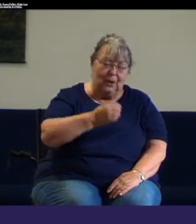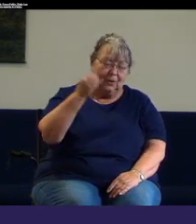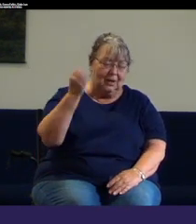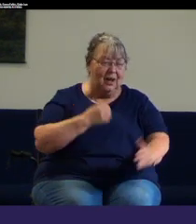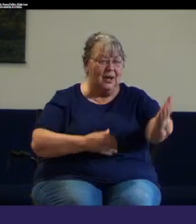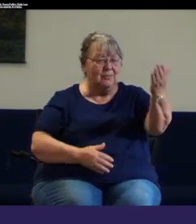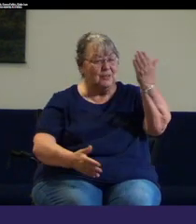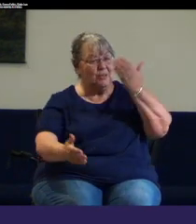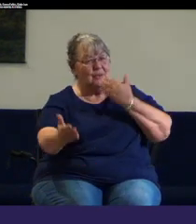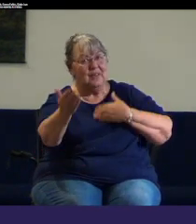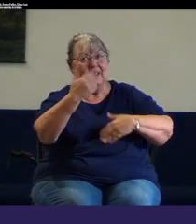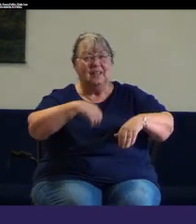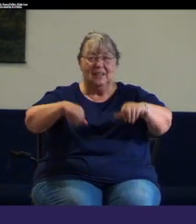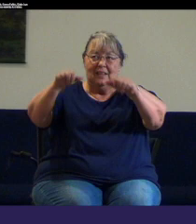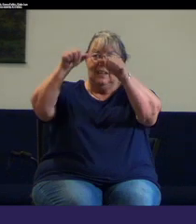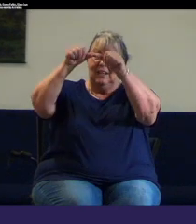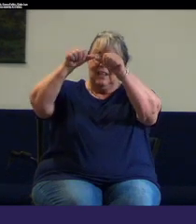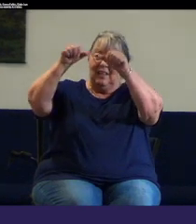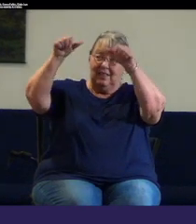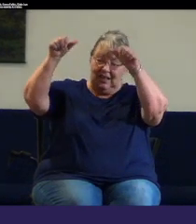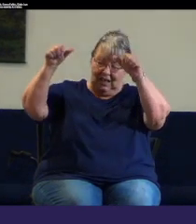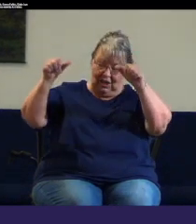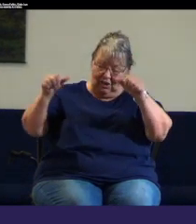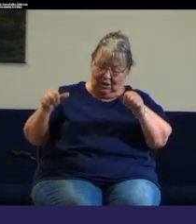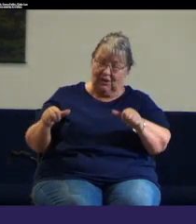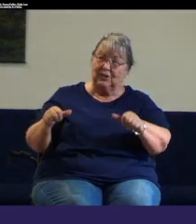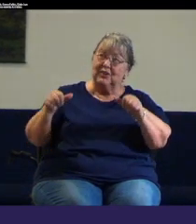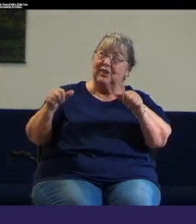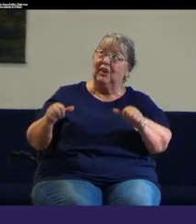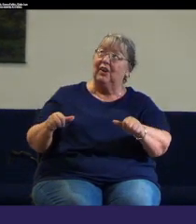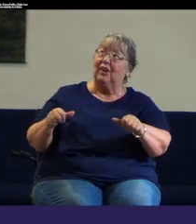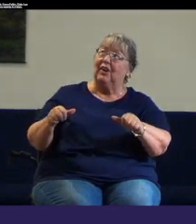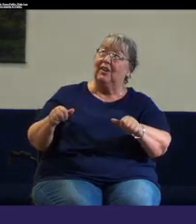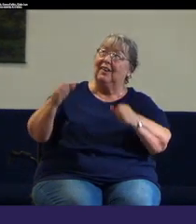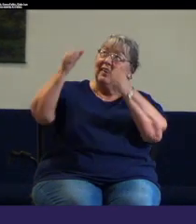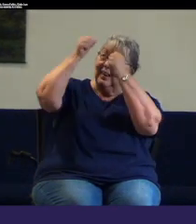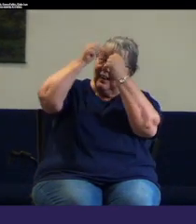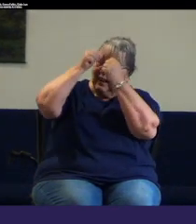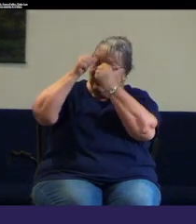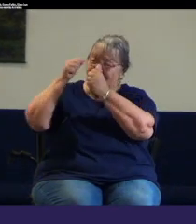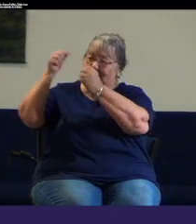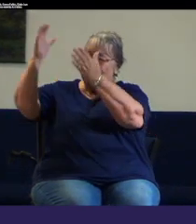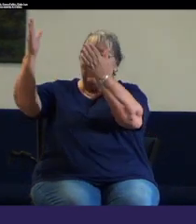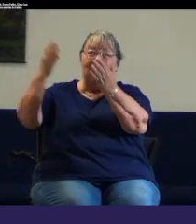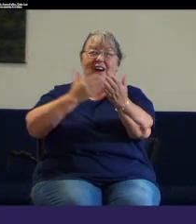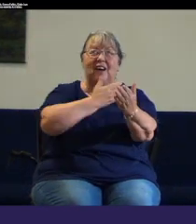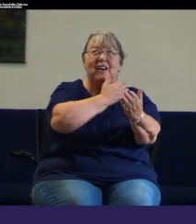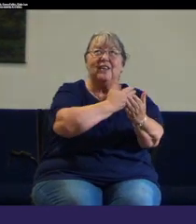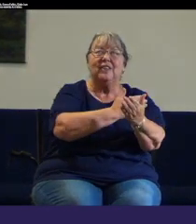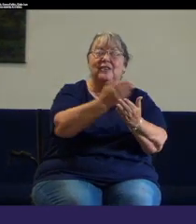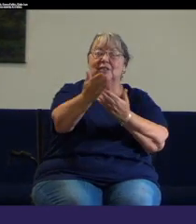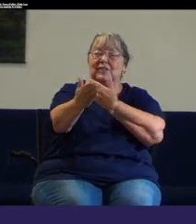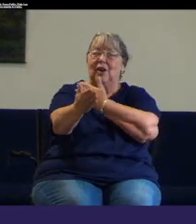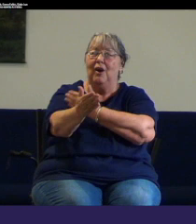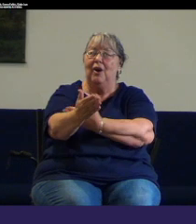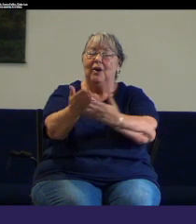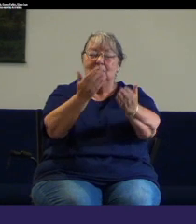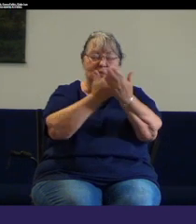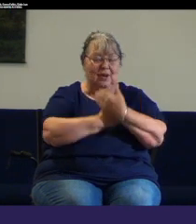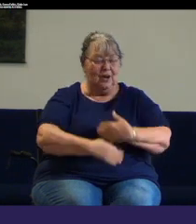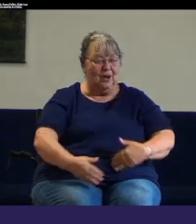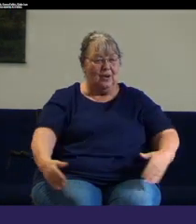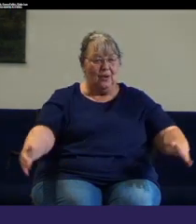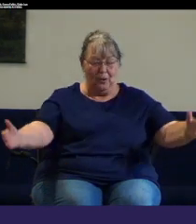Oh, come to the altar. The Father's